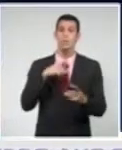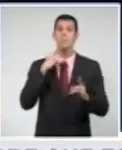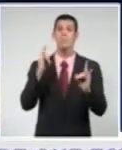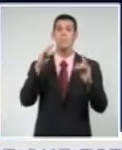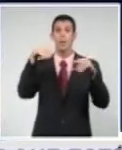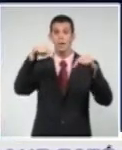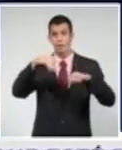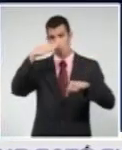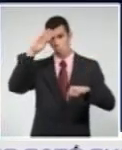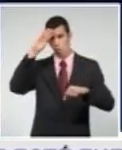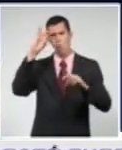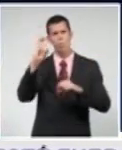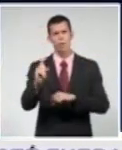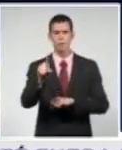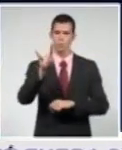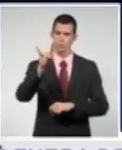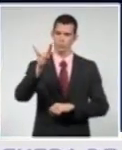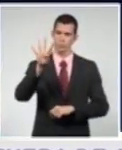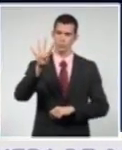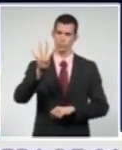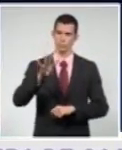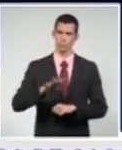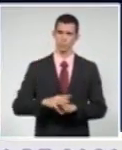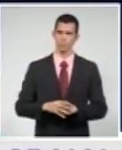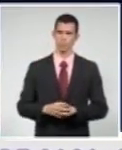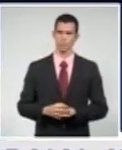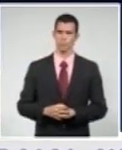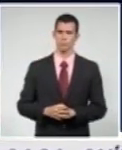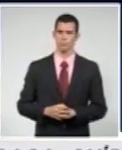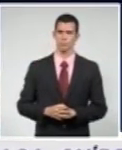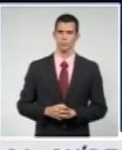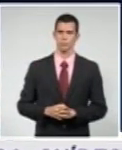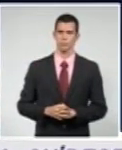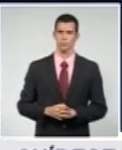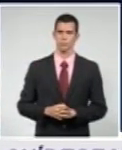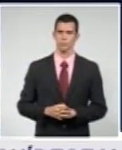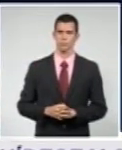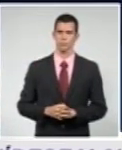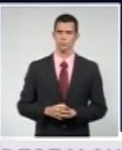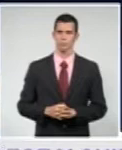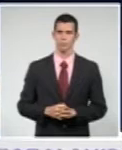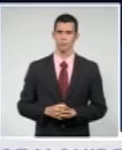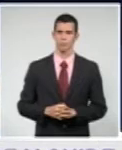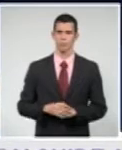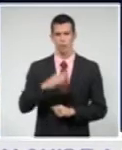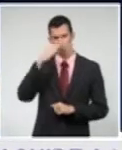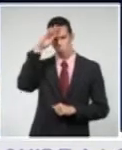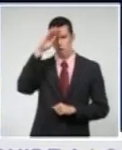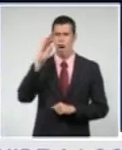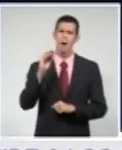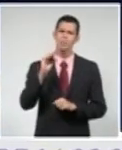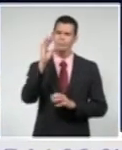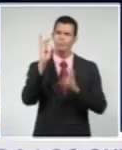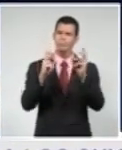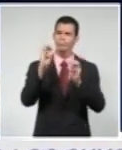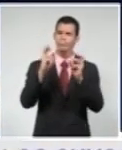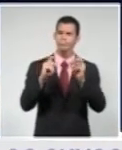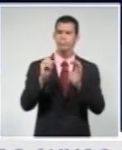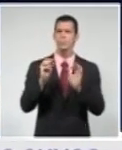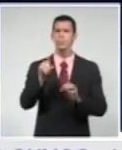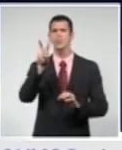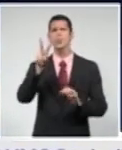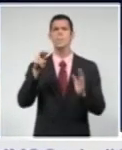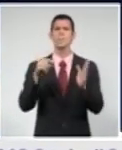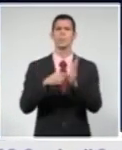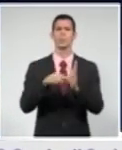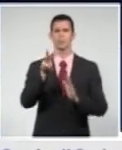start of the pandemic. This means that the island has a mortality rate of 2.37%,